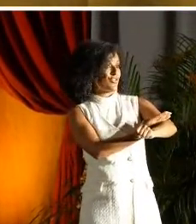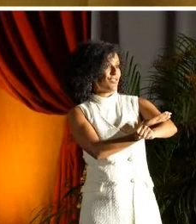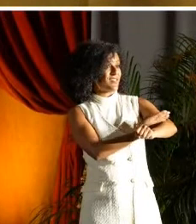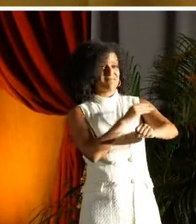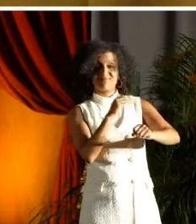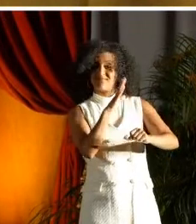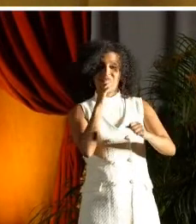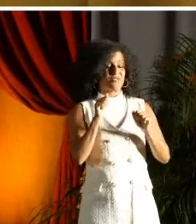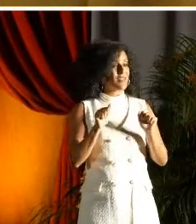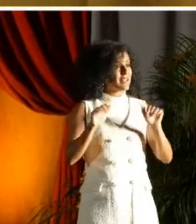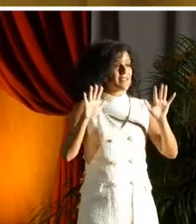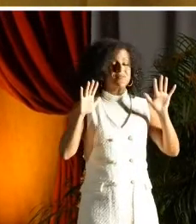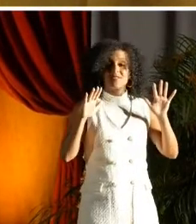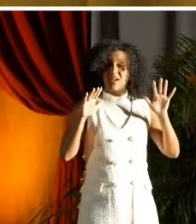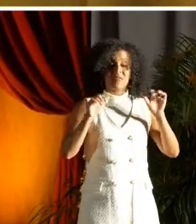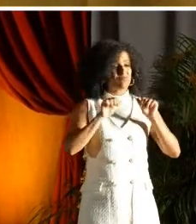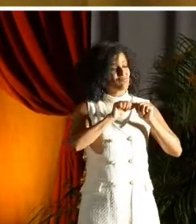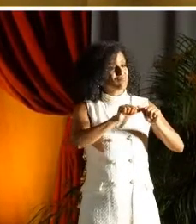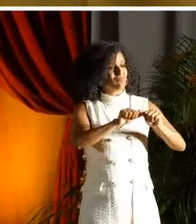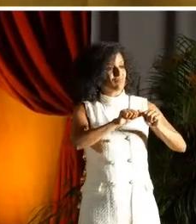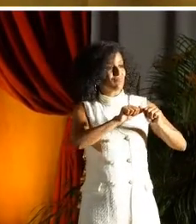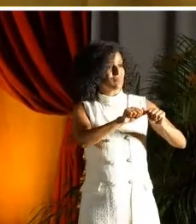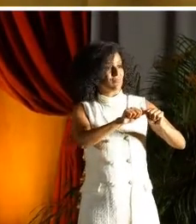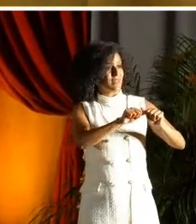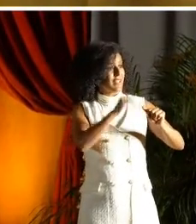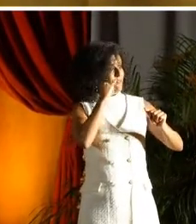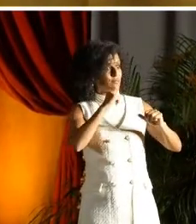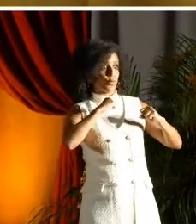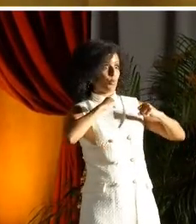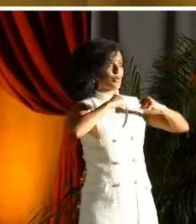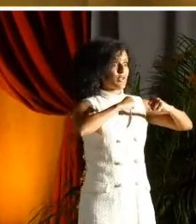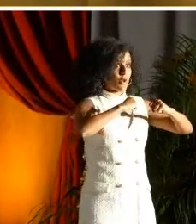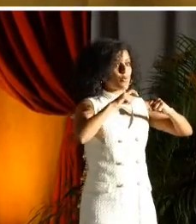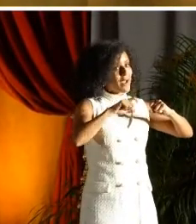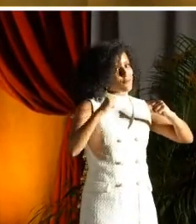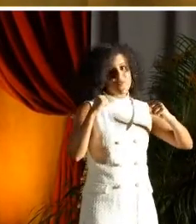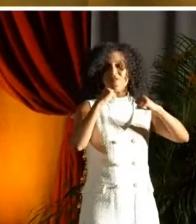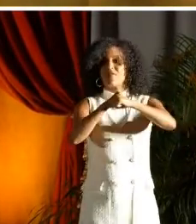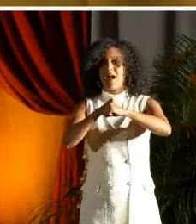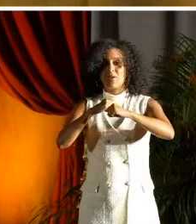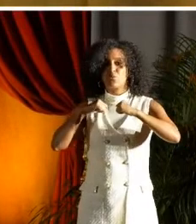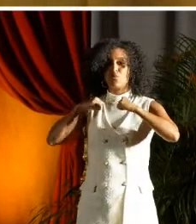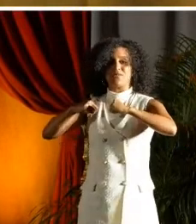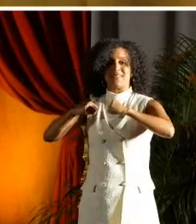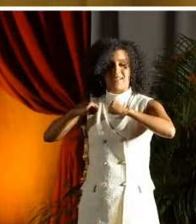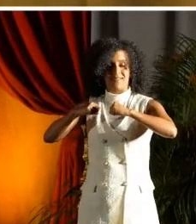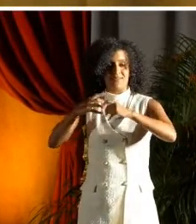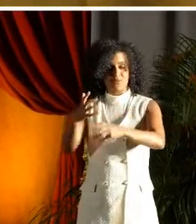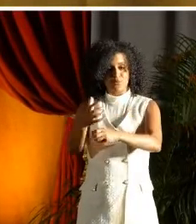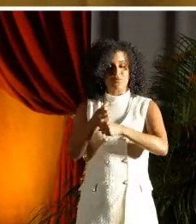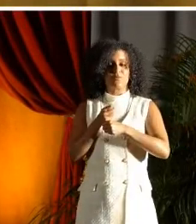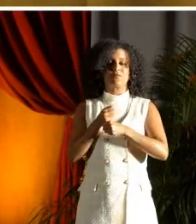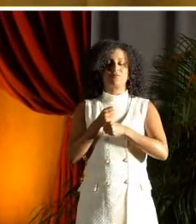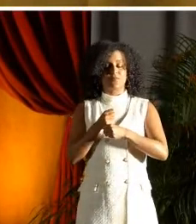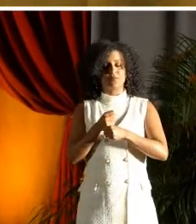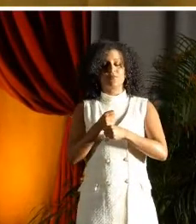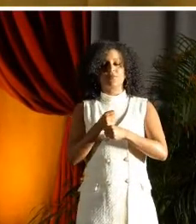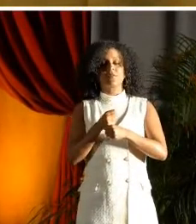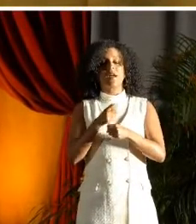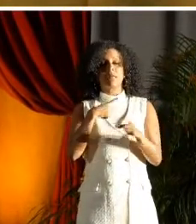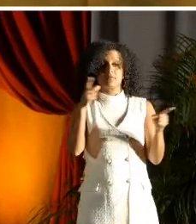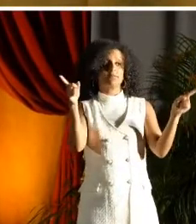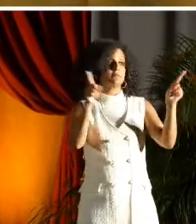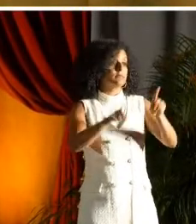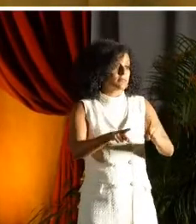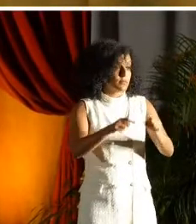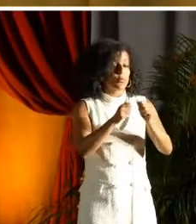get it, you got to protect it. If you don't have it, you have to fight for it. And so that's a necessary cycle, and it's ever ending. But I agree